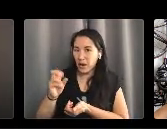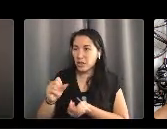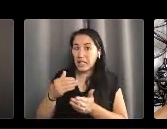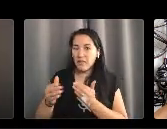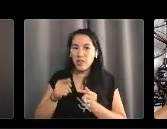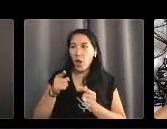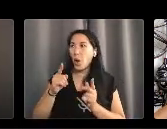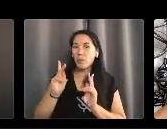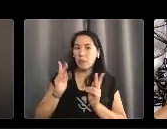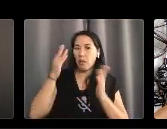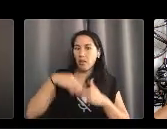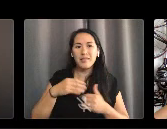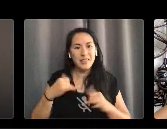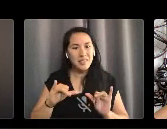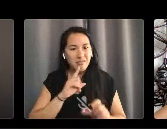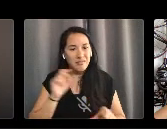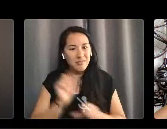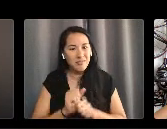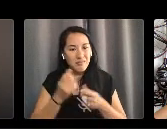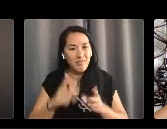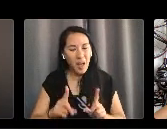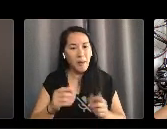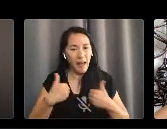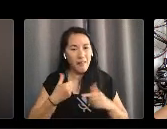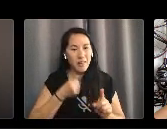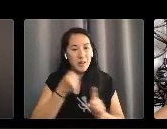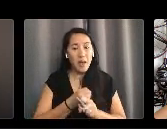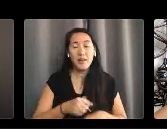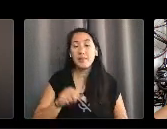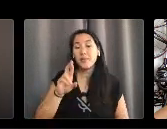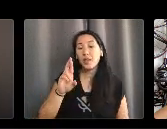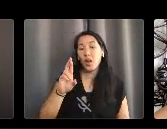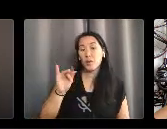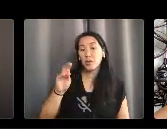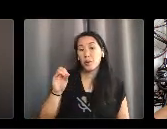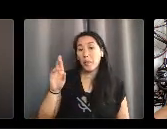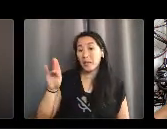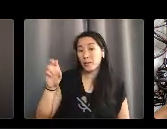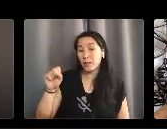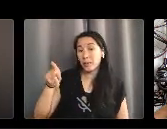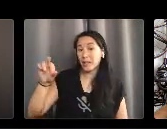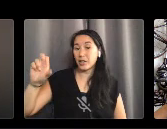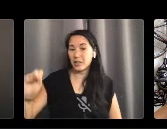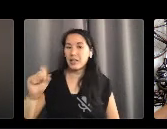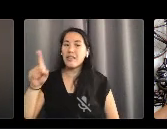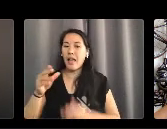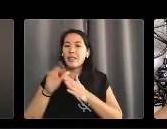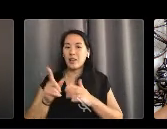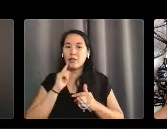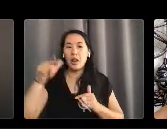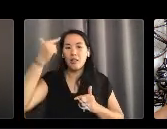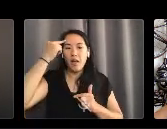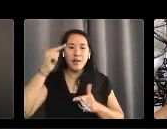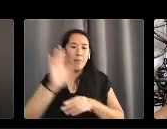Randall Peterson, who's a professor of the organizational behavior and director of Leadership Institute of the London Business School, I think he put it